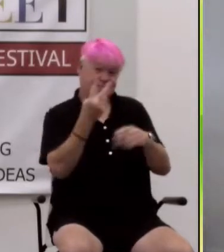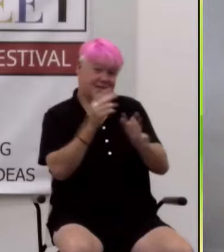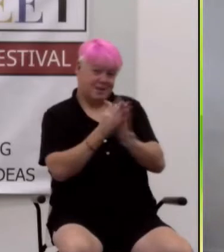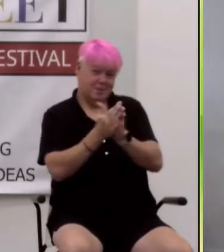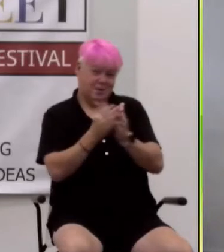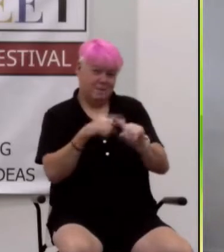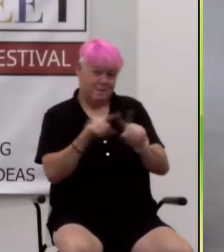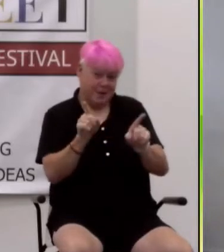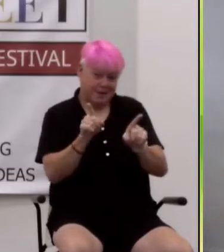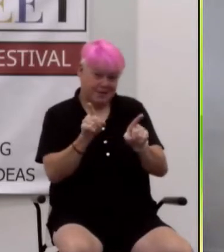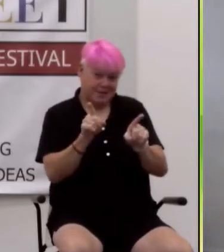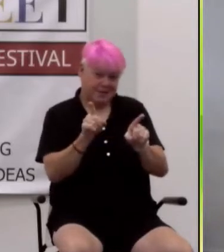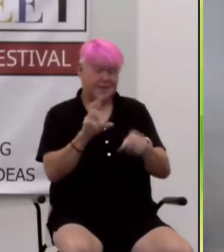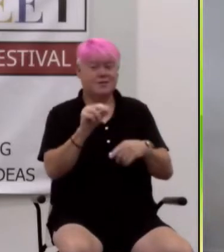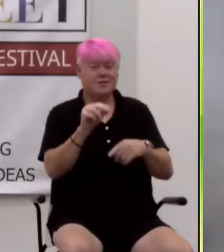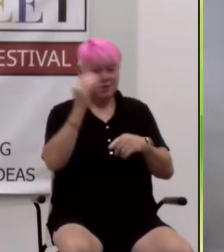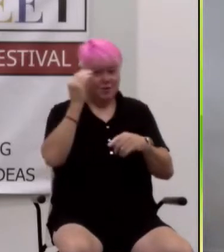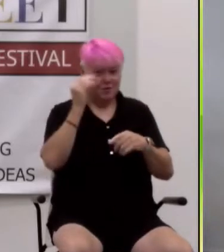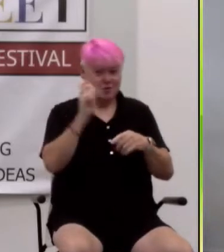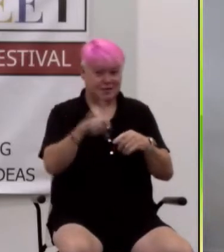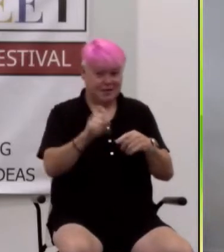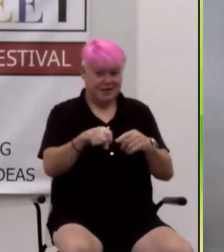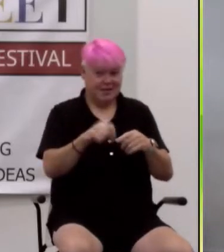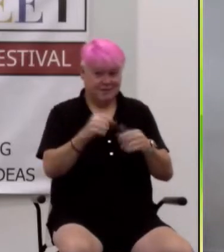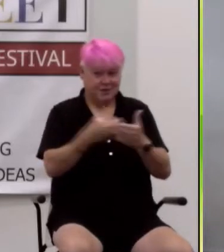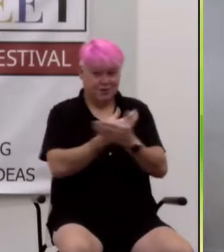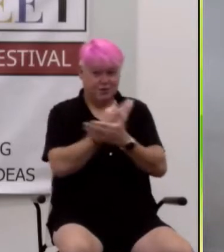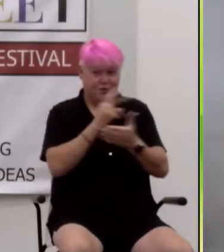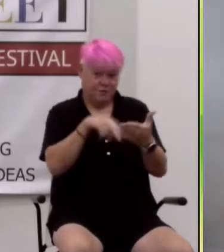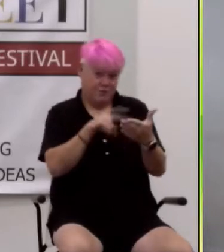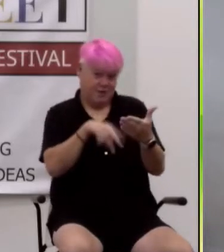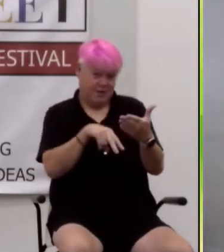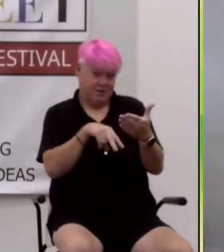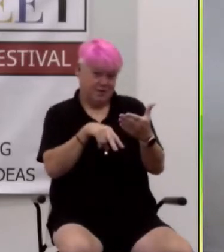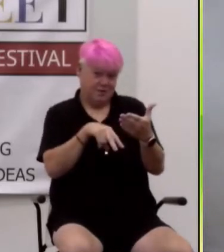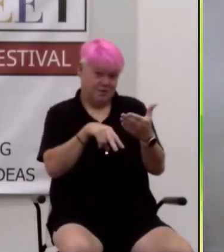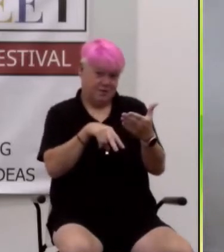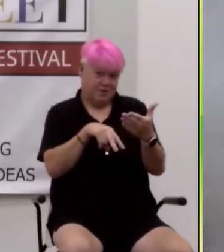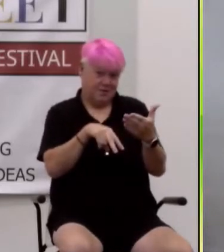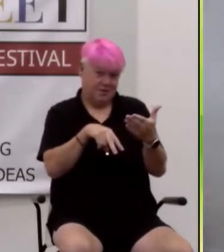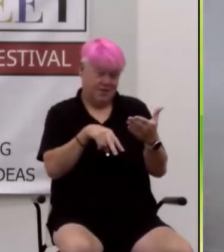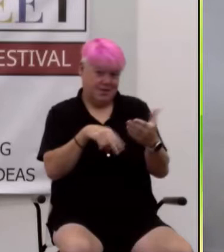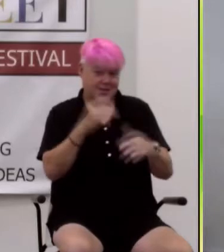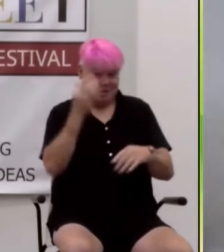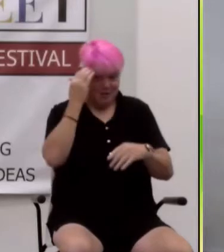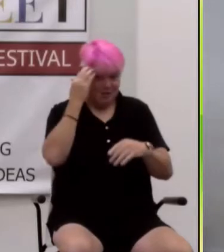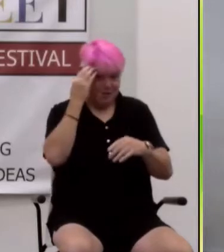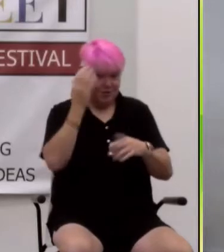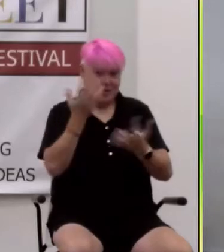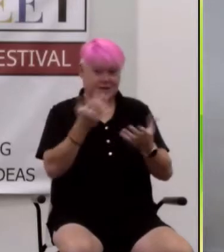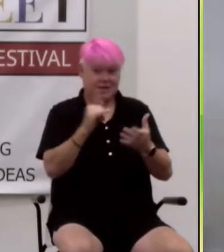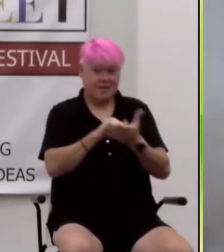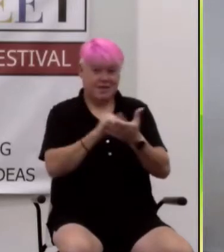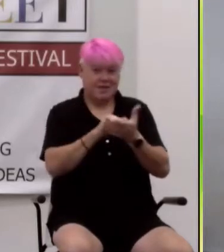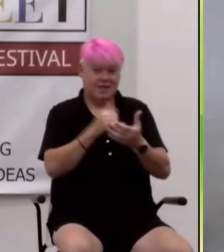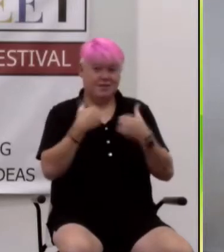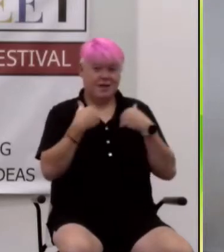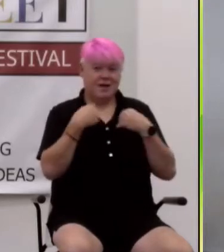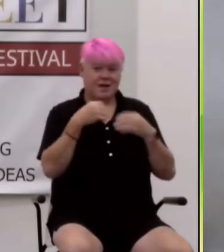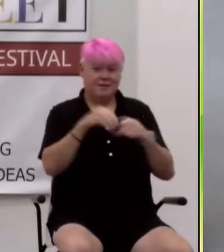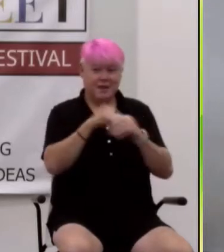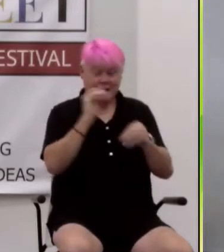is no need for new readers of this book to even know that The Outlander exists. It stands on its